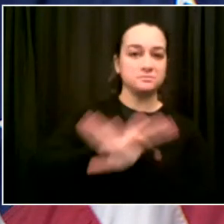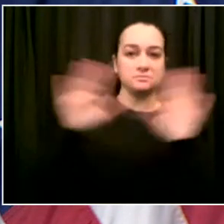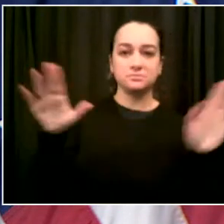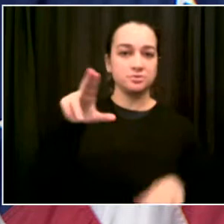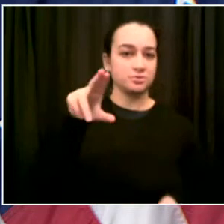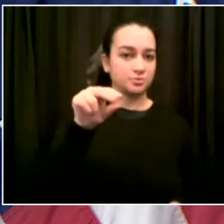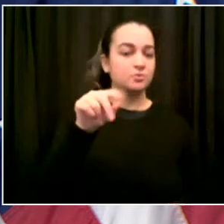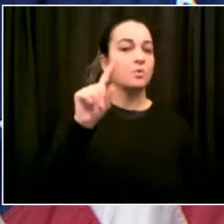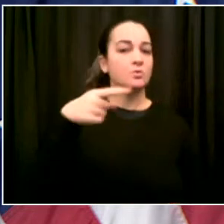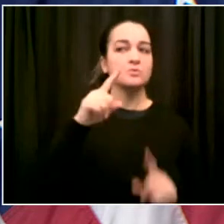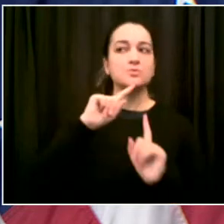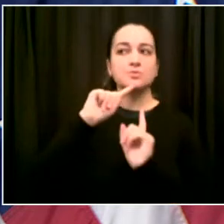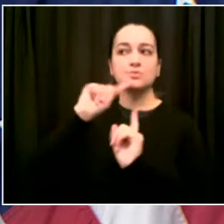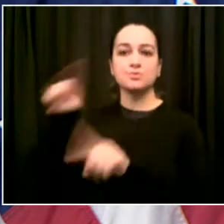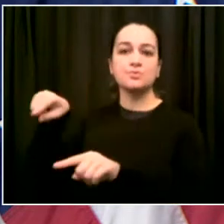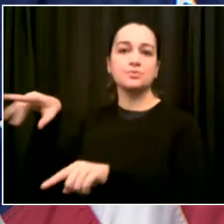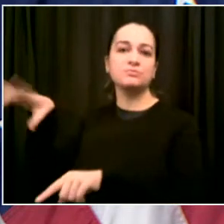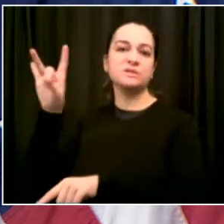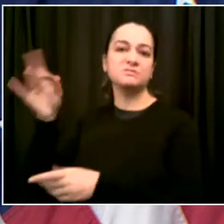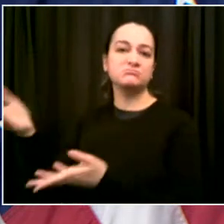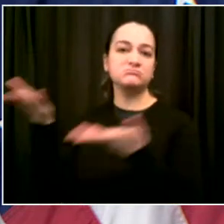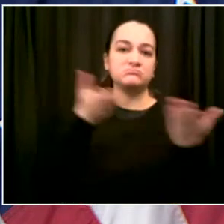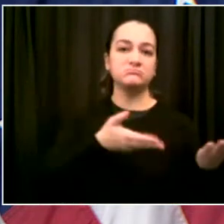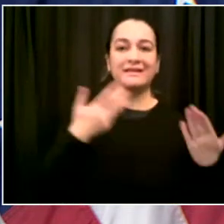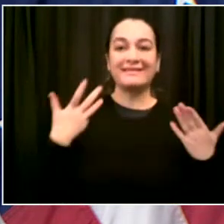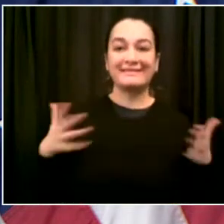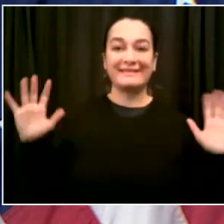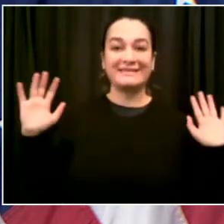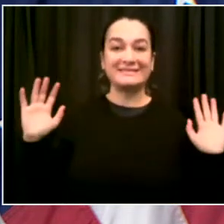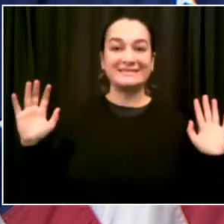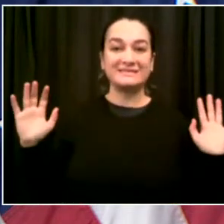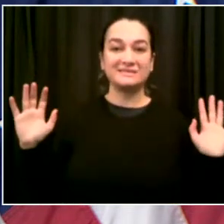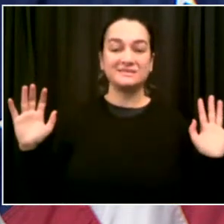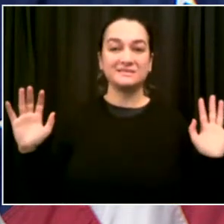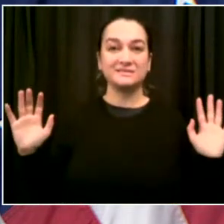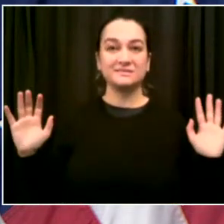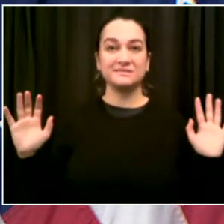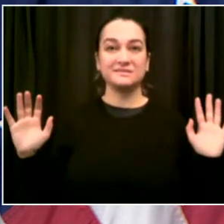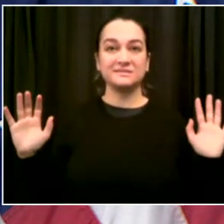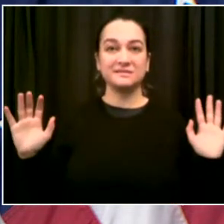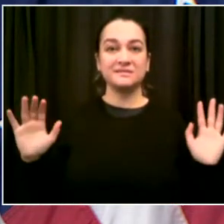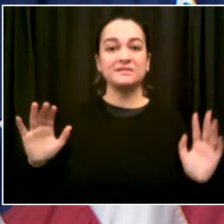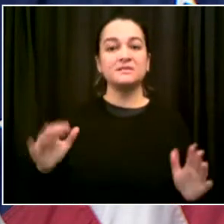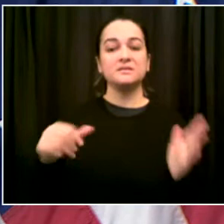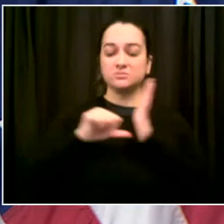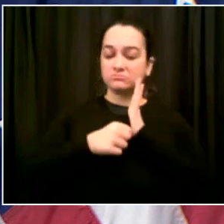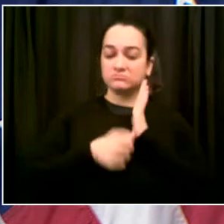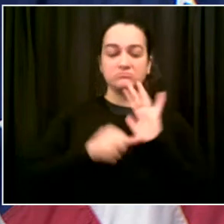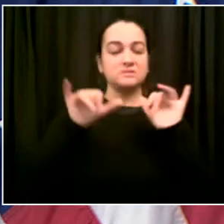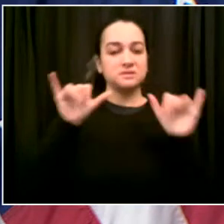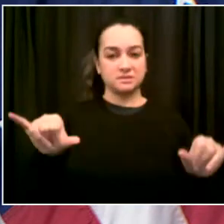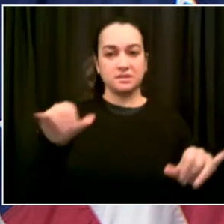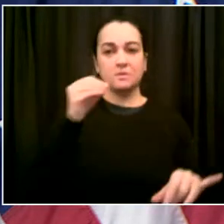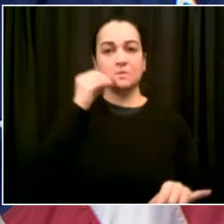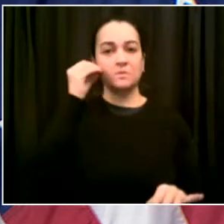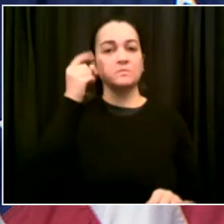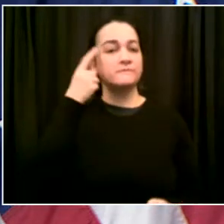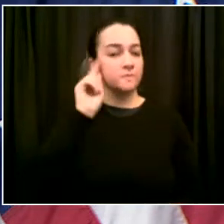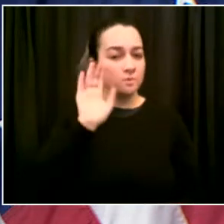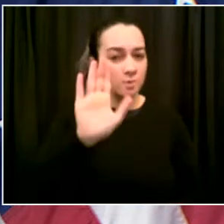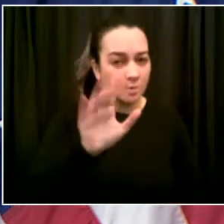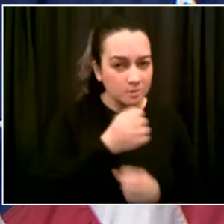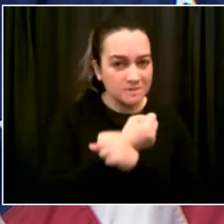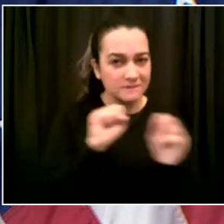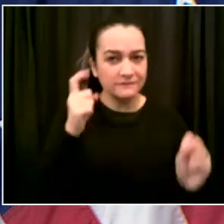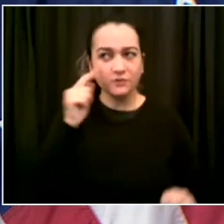if you can, to stay off the road and let us get out there. And we're looking to keep everybody safe. And as the mayor said, the